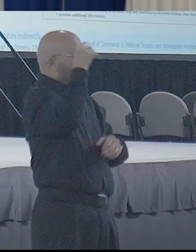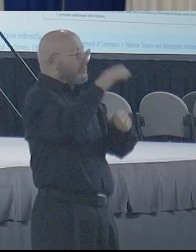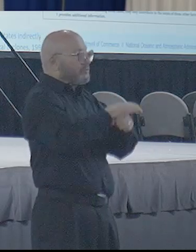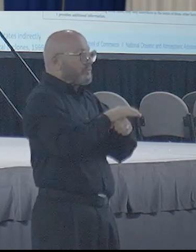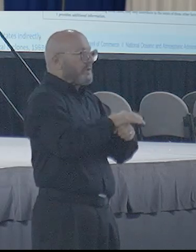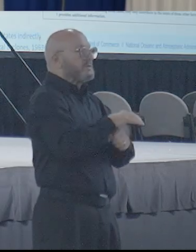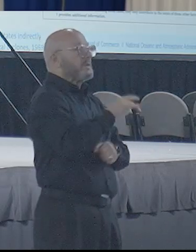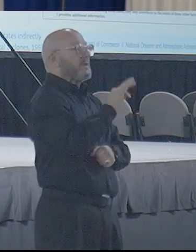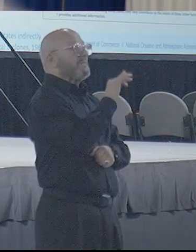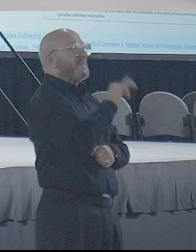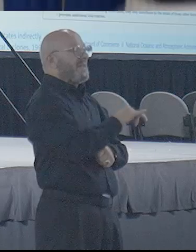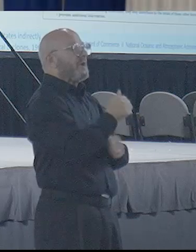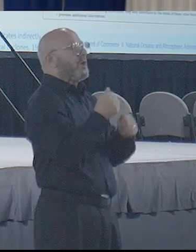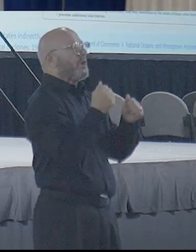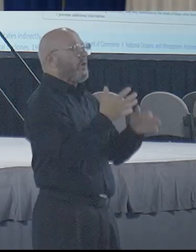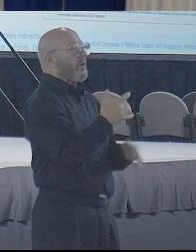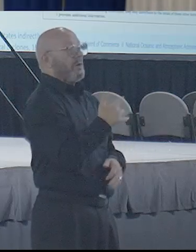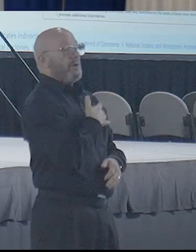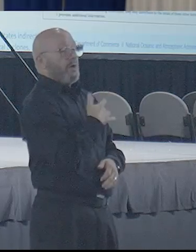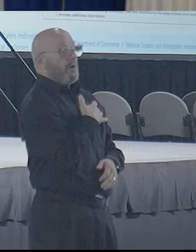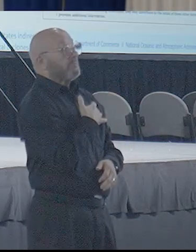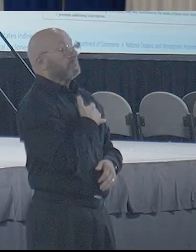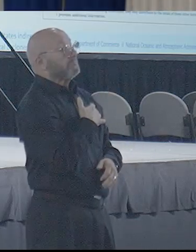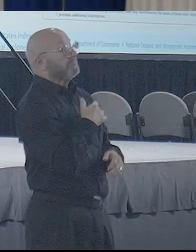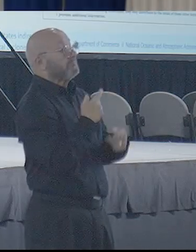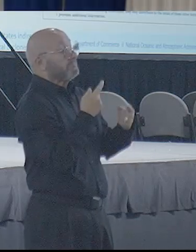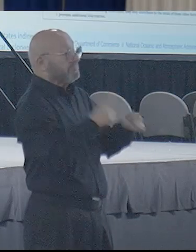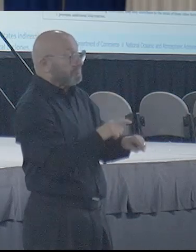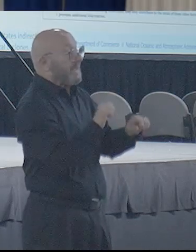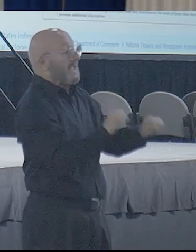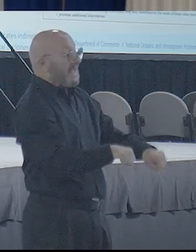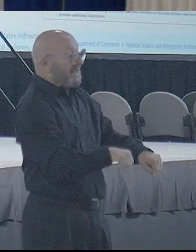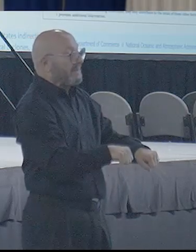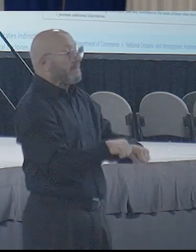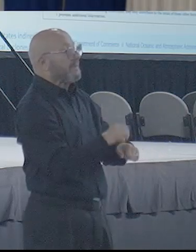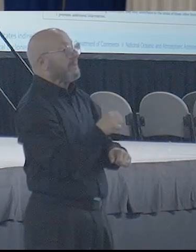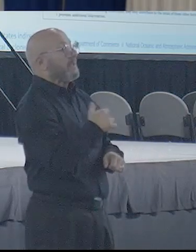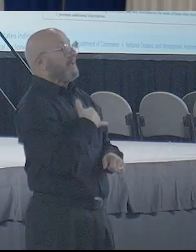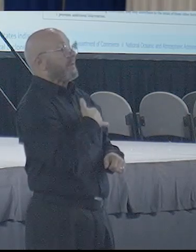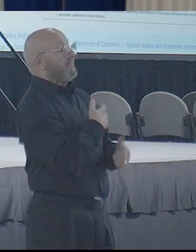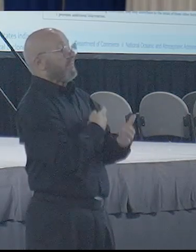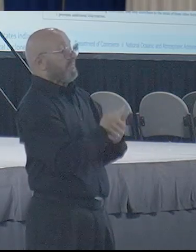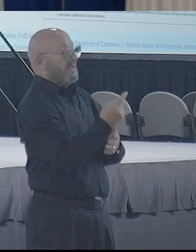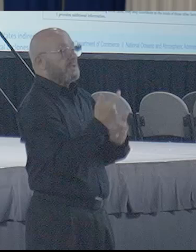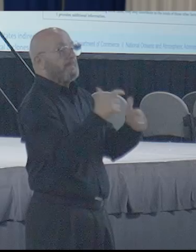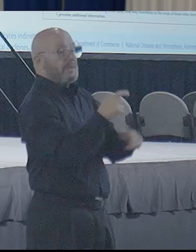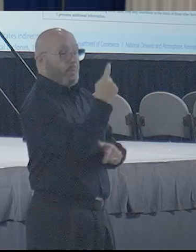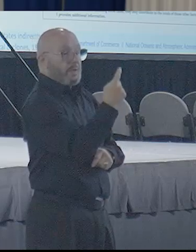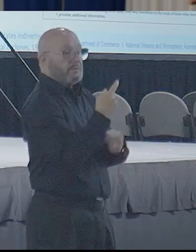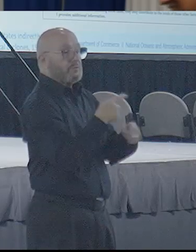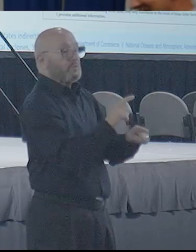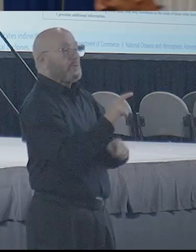tropical cyclone can cause a cardiovascular event, an incident. And so we have cardiac failure as a big one as